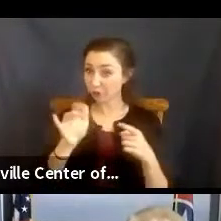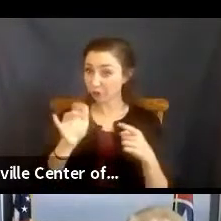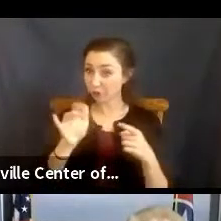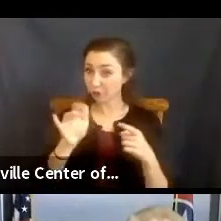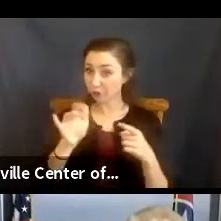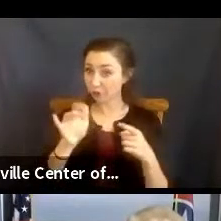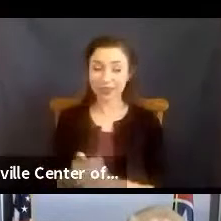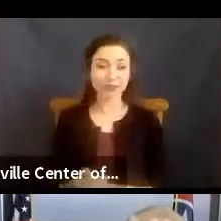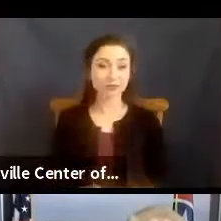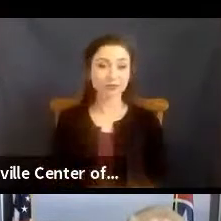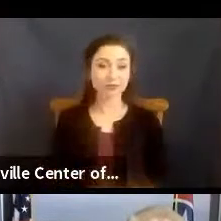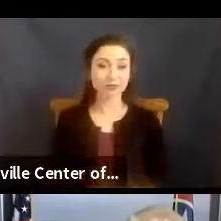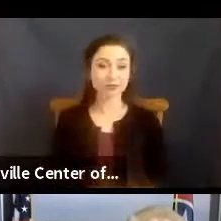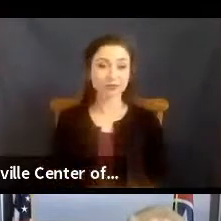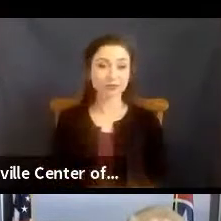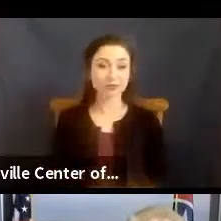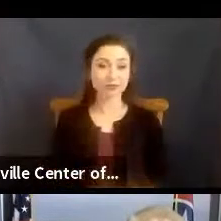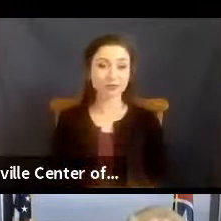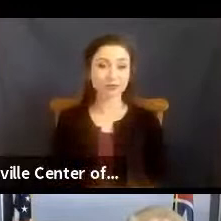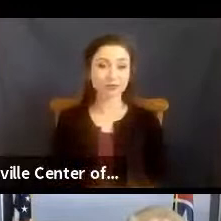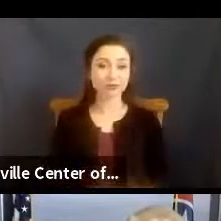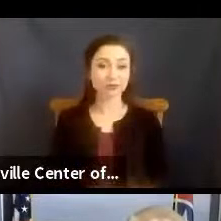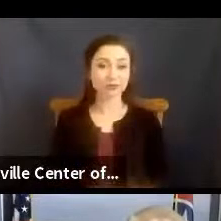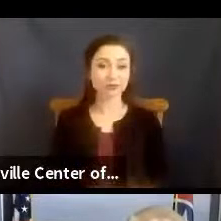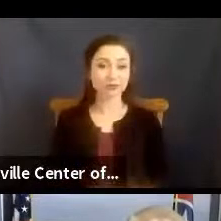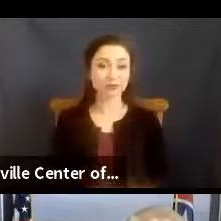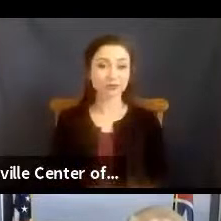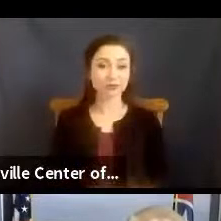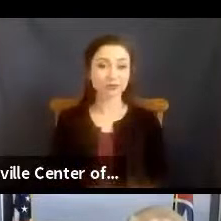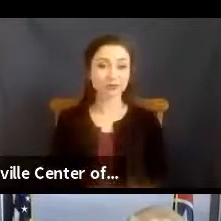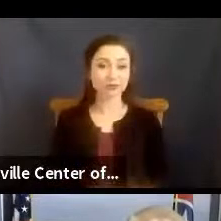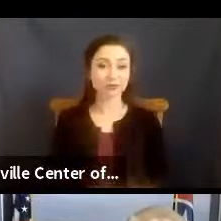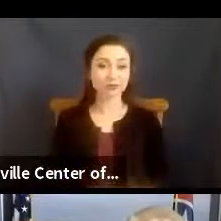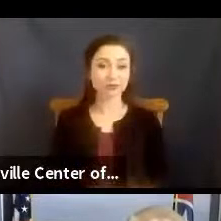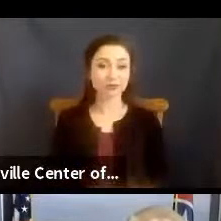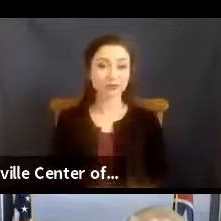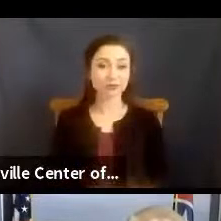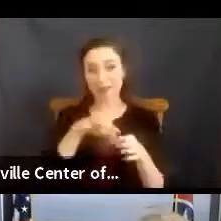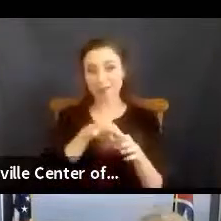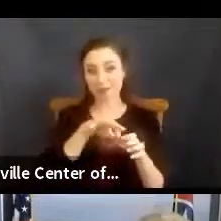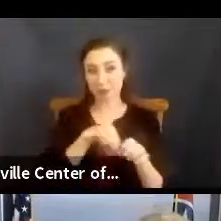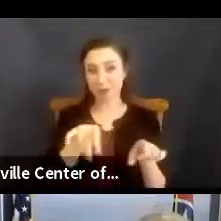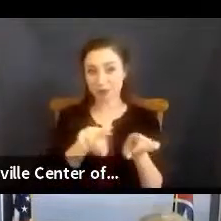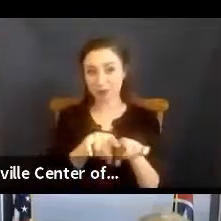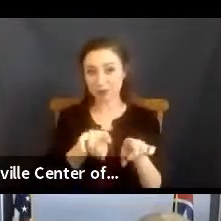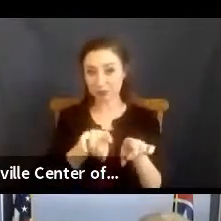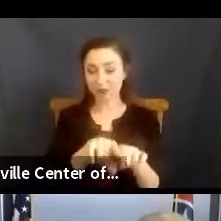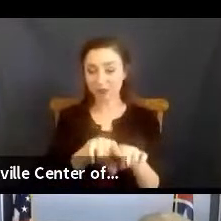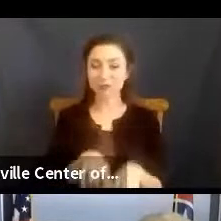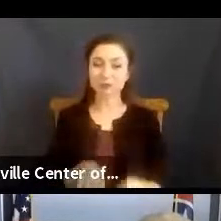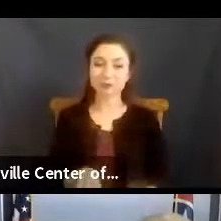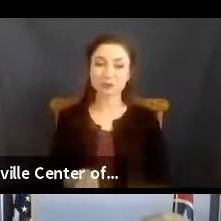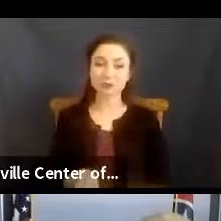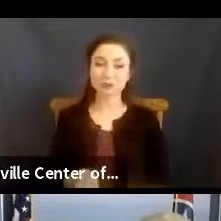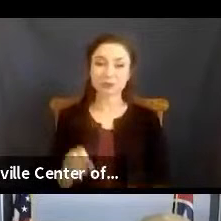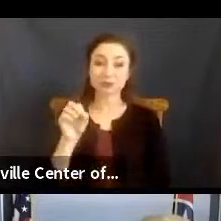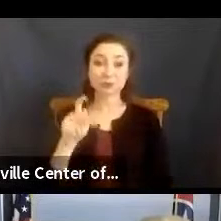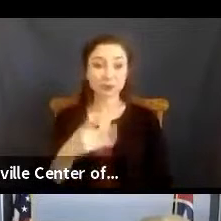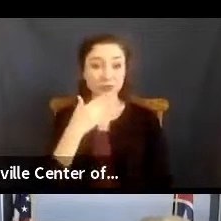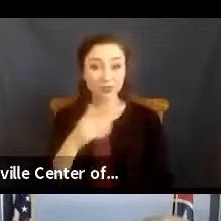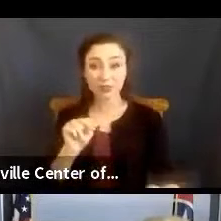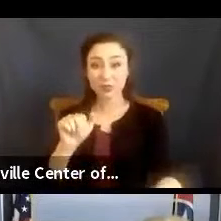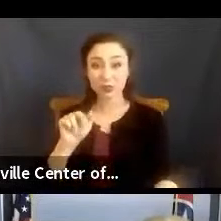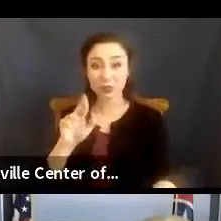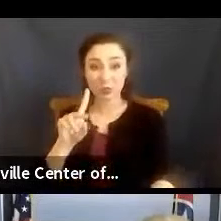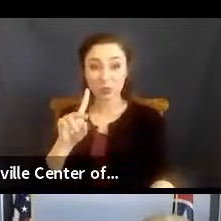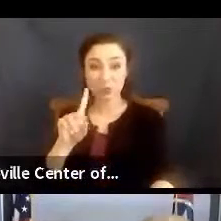I am not. Narda is on and she'll be doing that and doing voting as well. Okay, thank you. So Narda, if you will